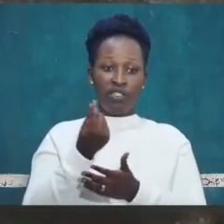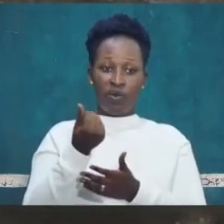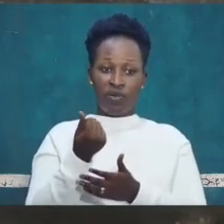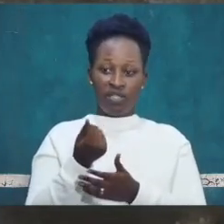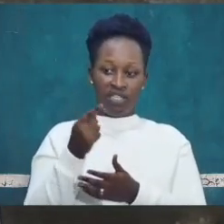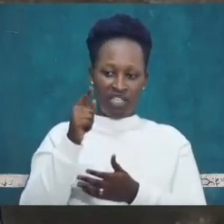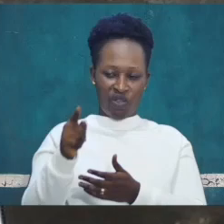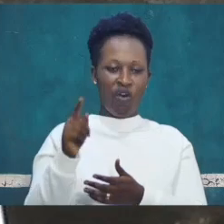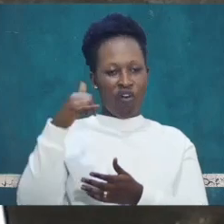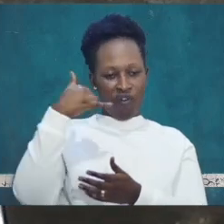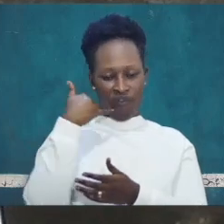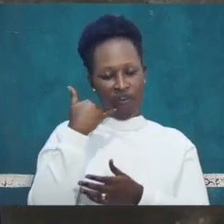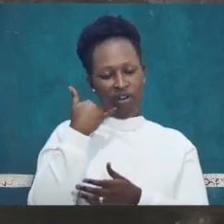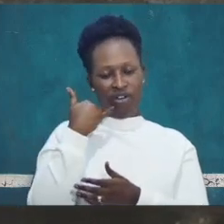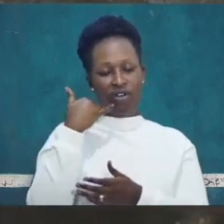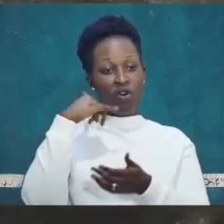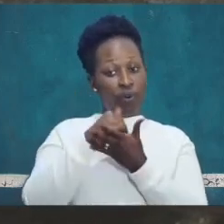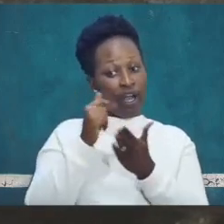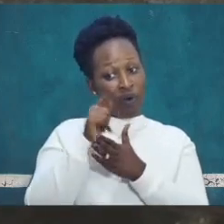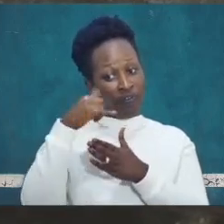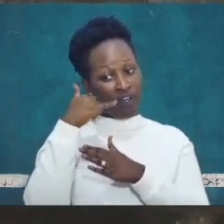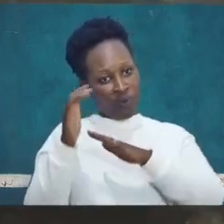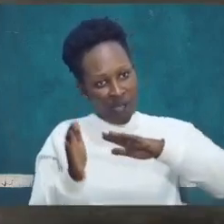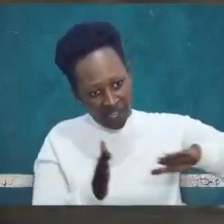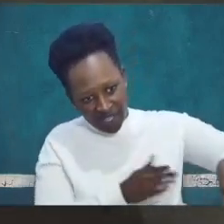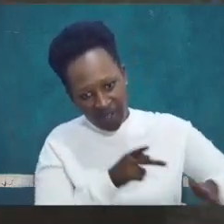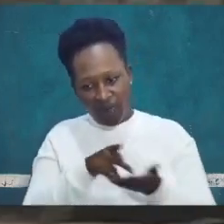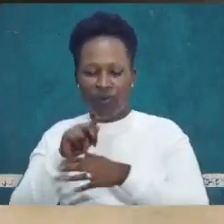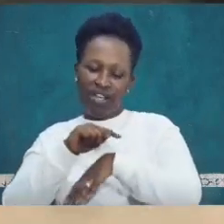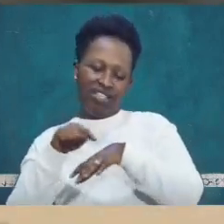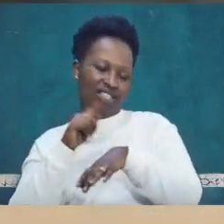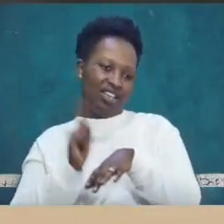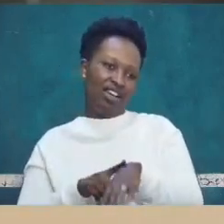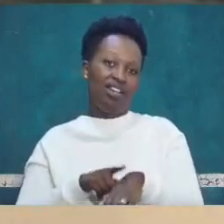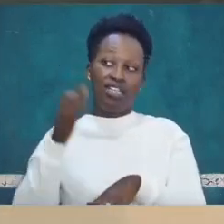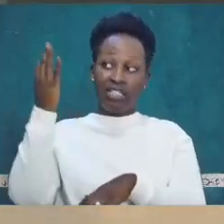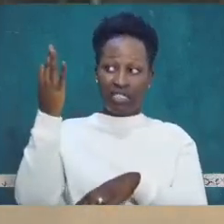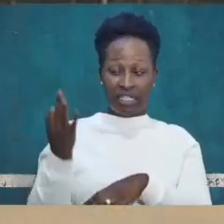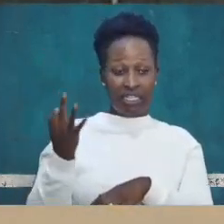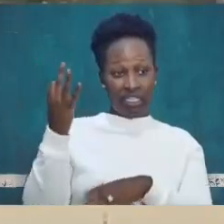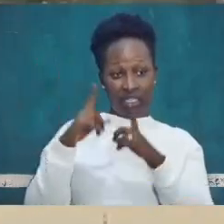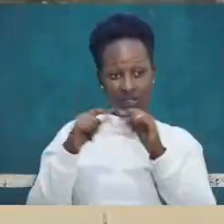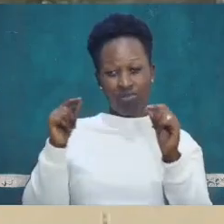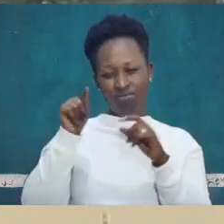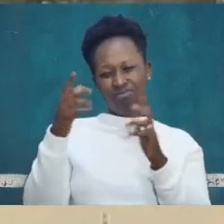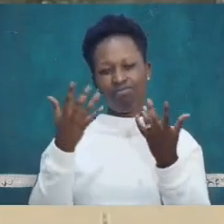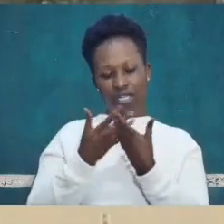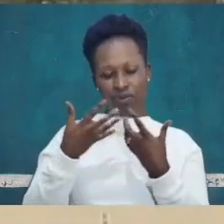opportunity cost, the alternative foregone, because you have left it. So these three concepts are